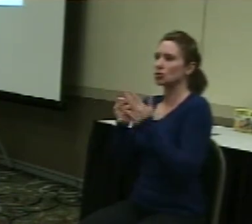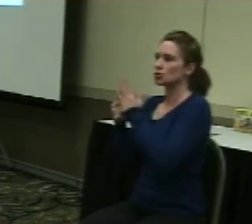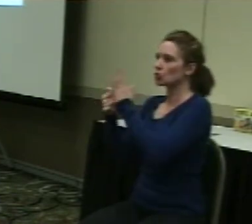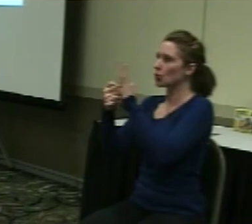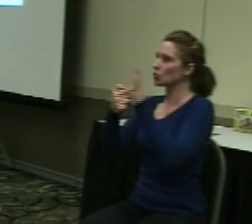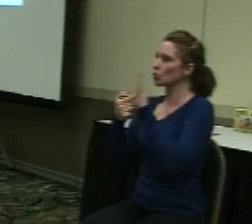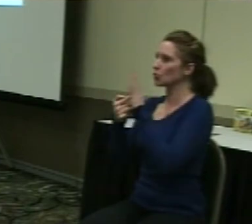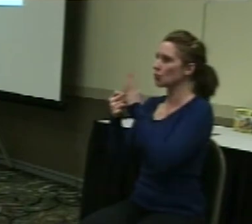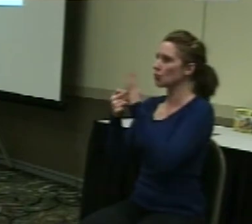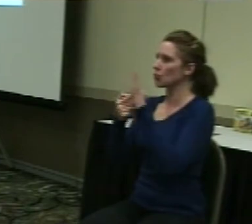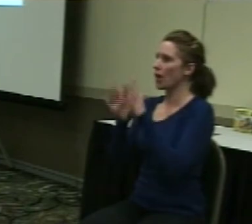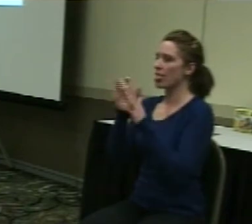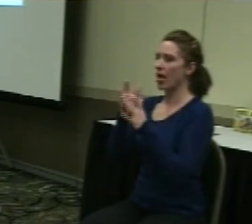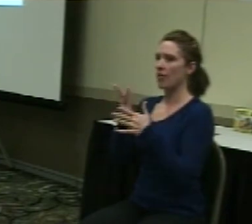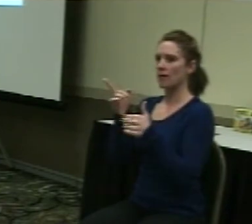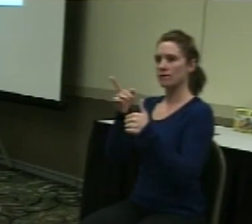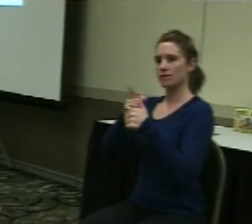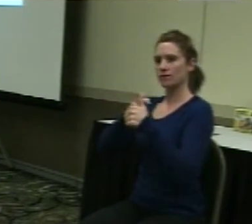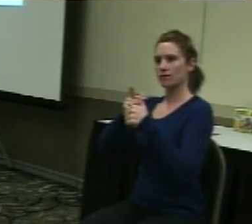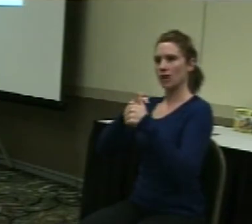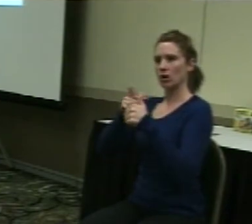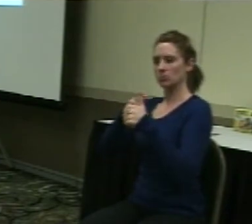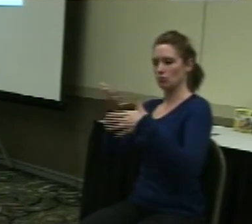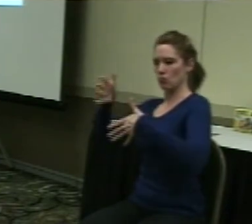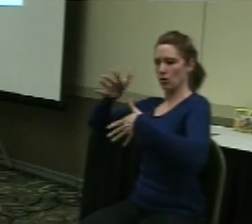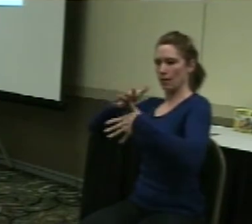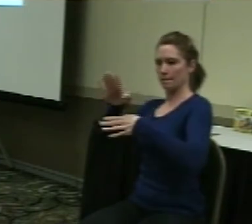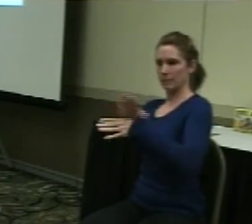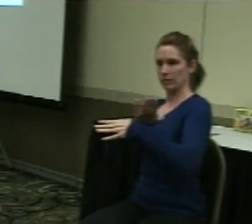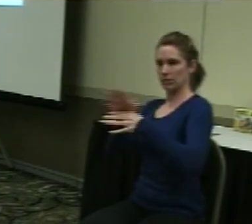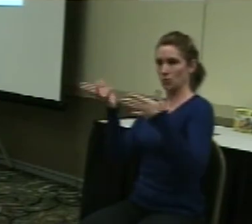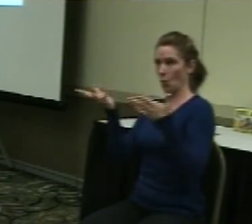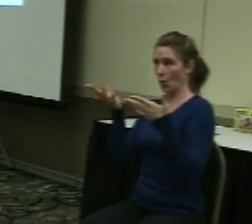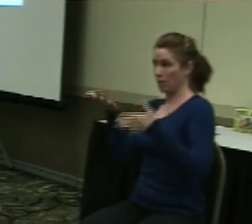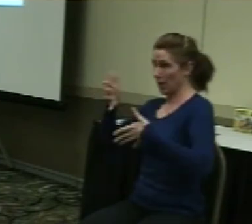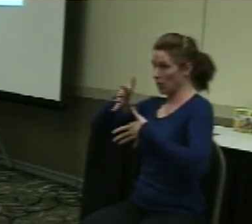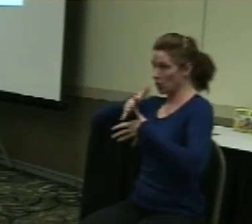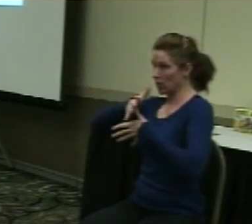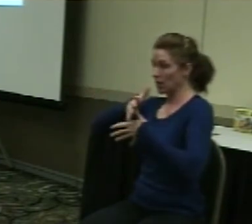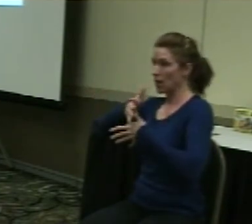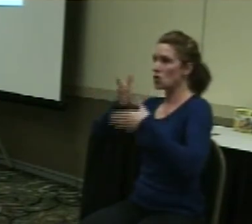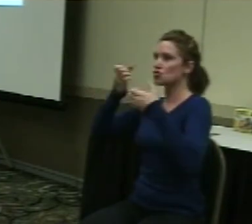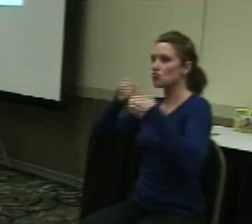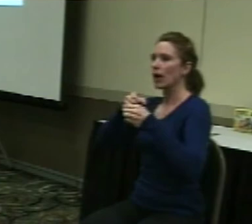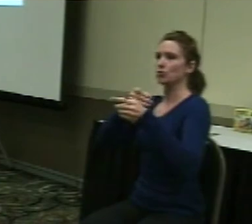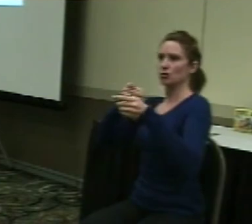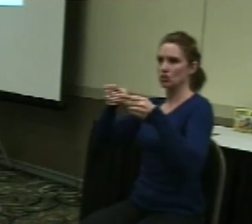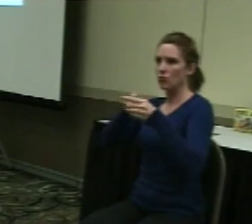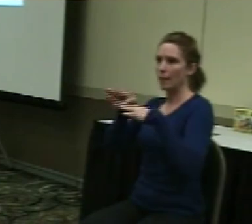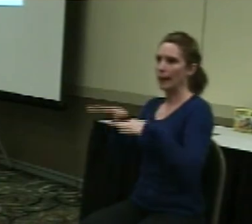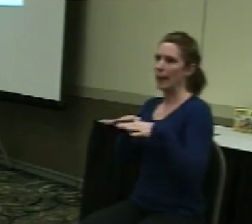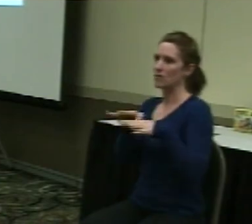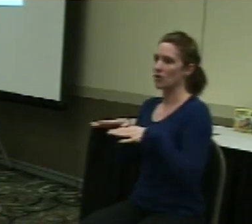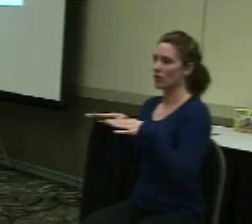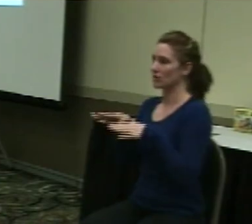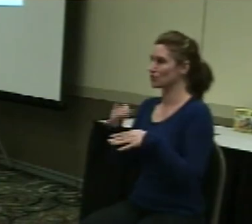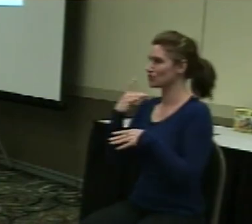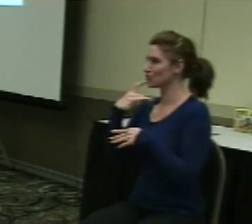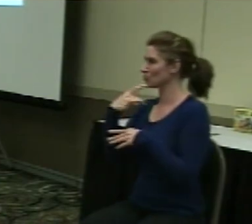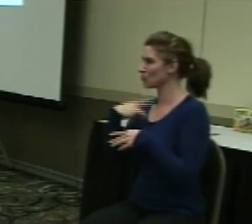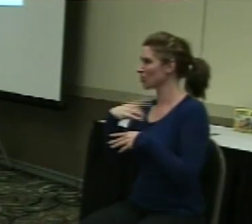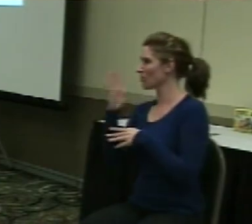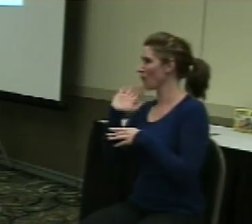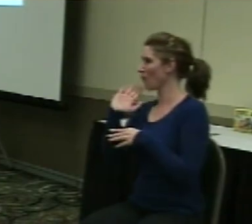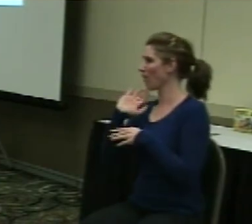you that the first order of business is trying to describe the behavior. And it's just what you told us